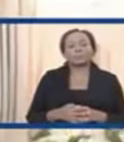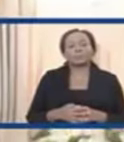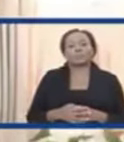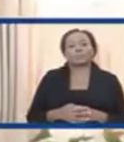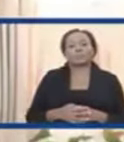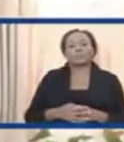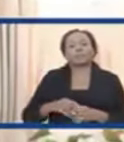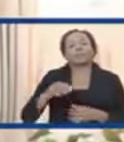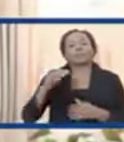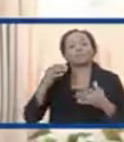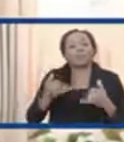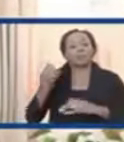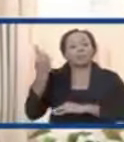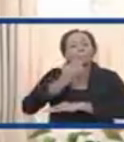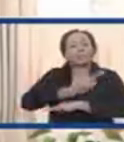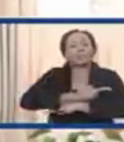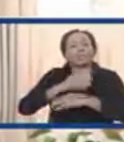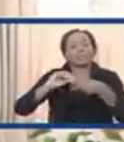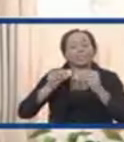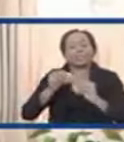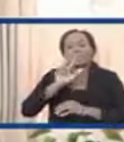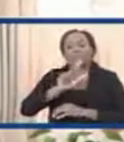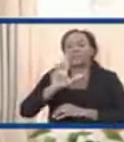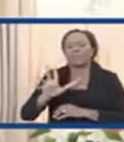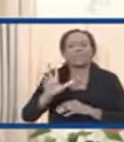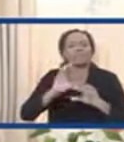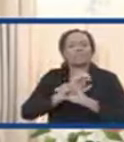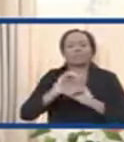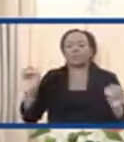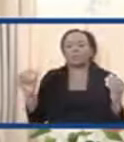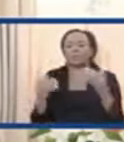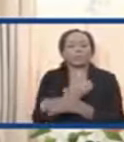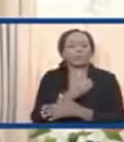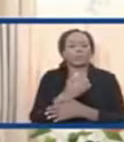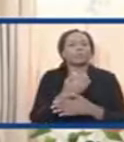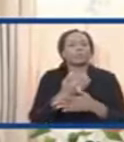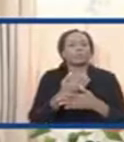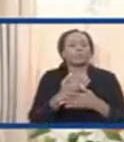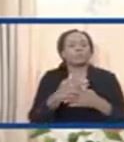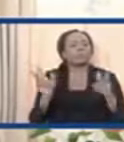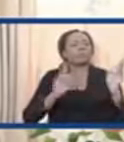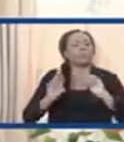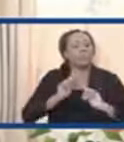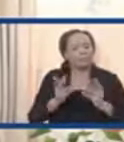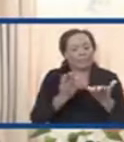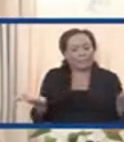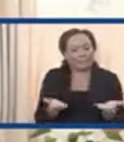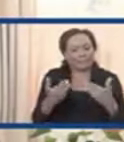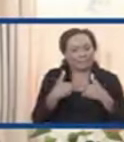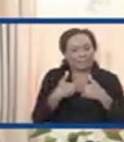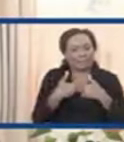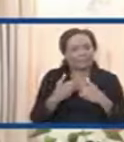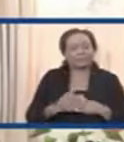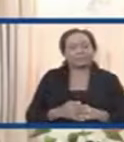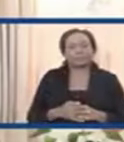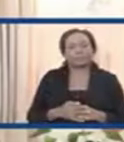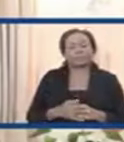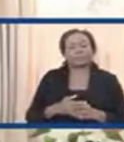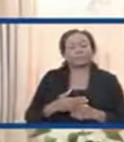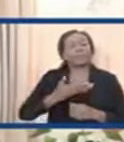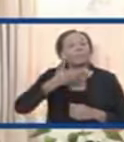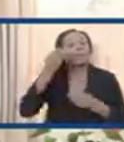any local transmission of COVID-19. And even better news, all persons who were